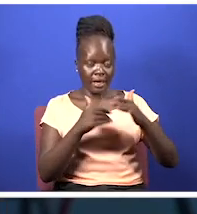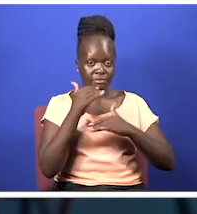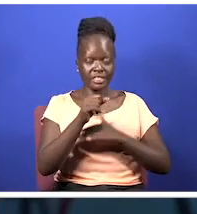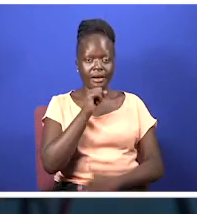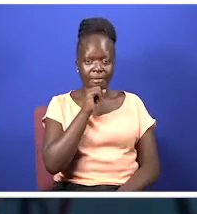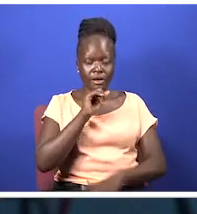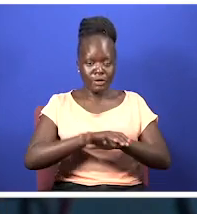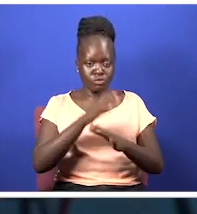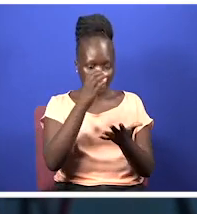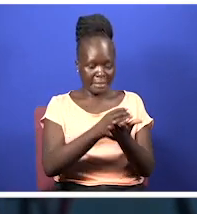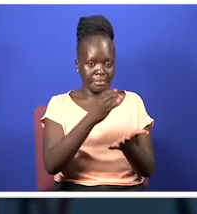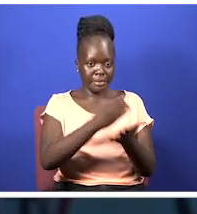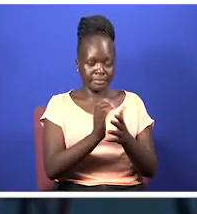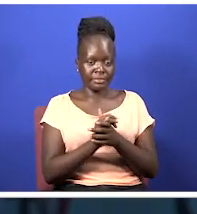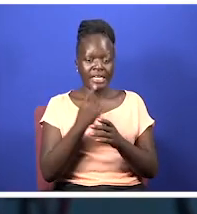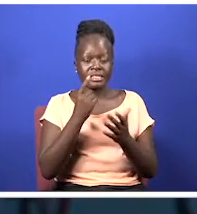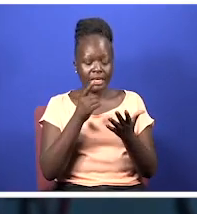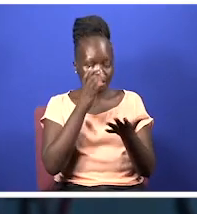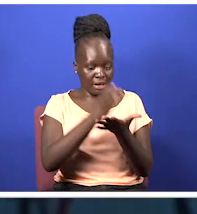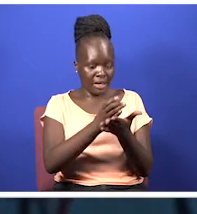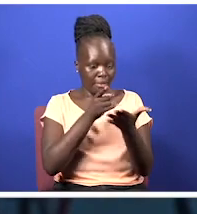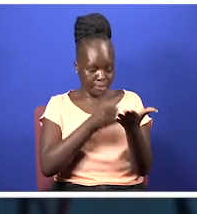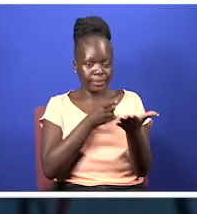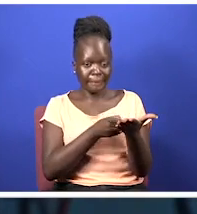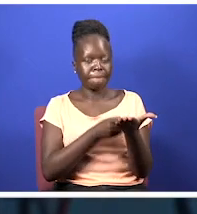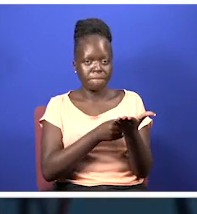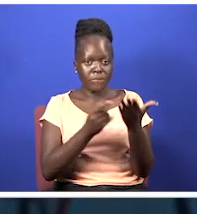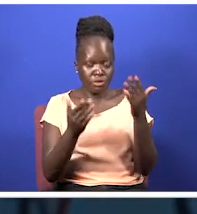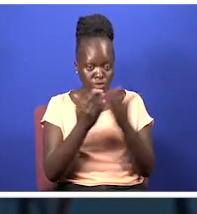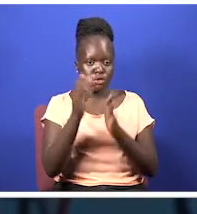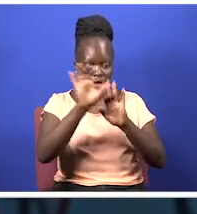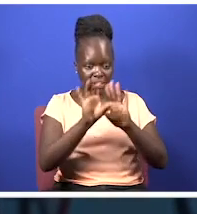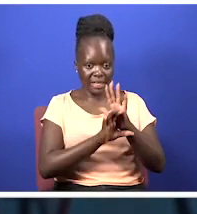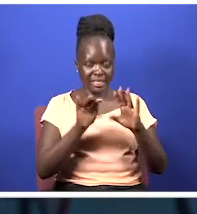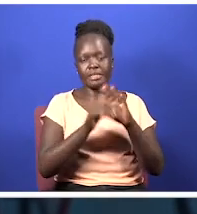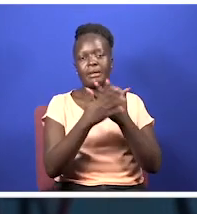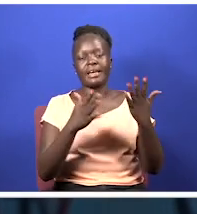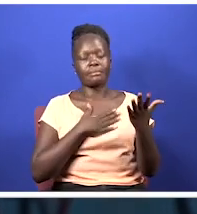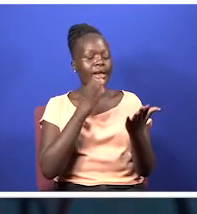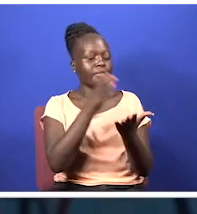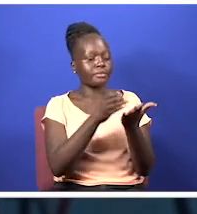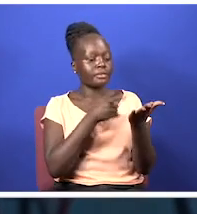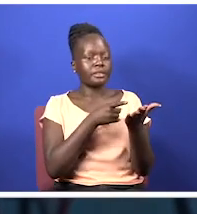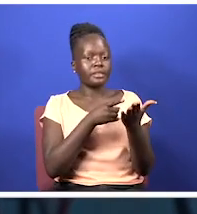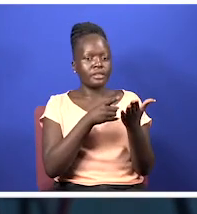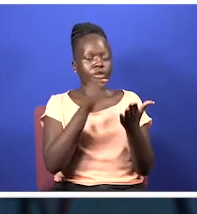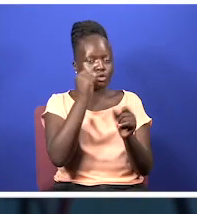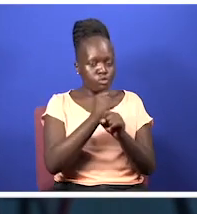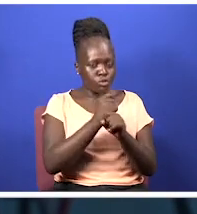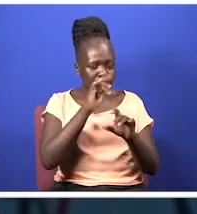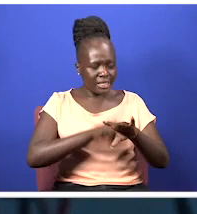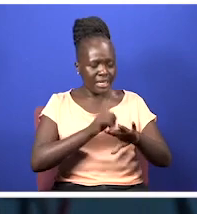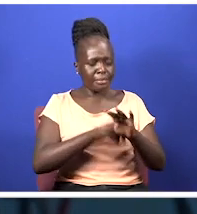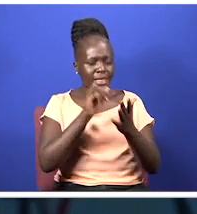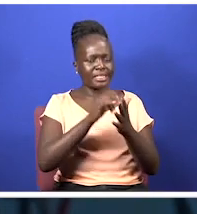after supper, he took the cup, saying, "This cup is the new covenant in my blood. Do this whenever